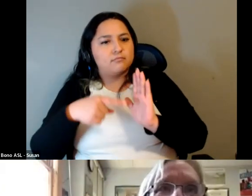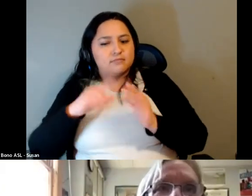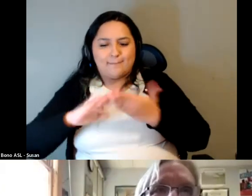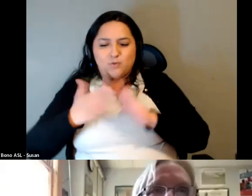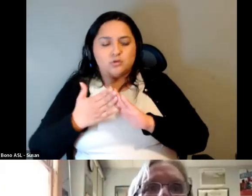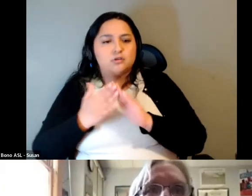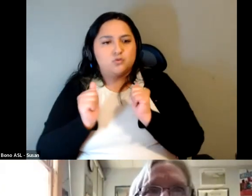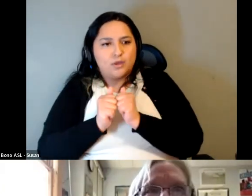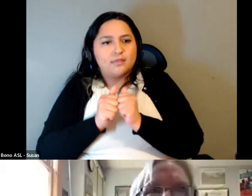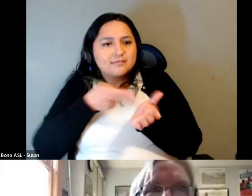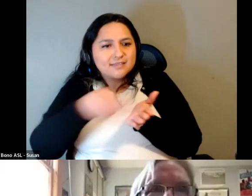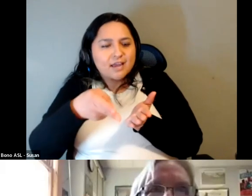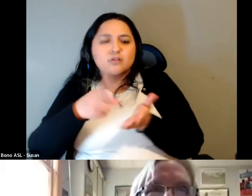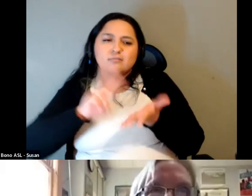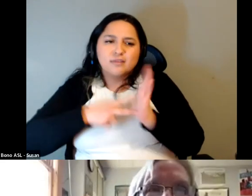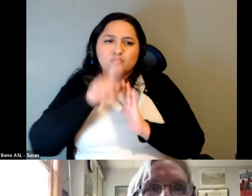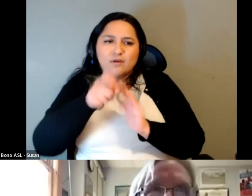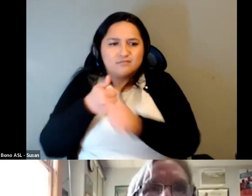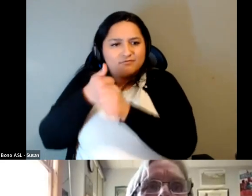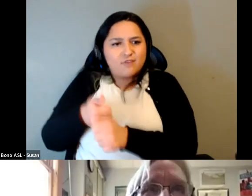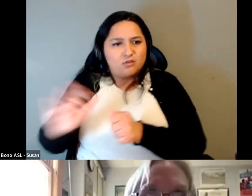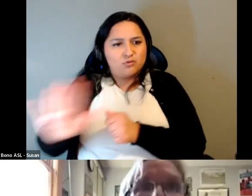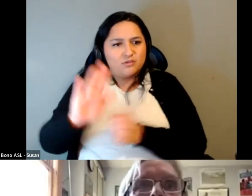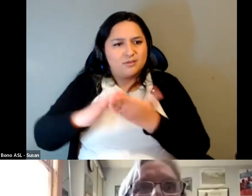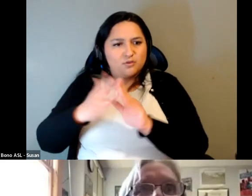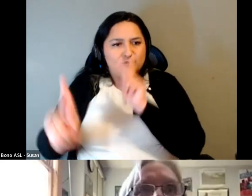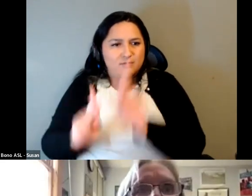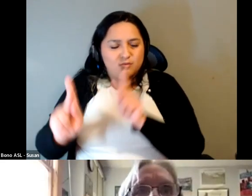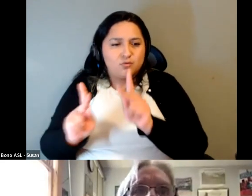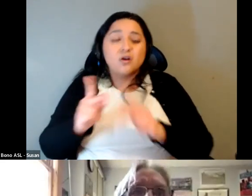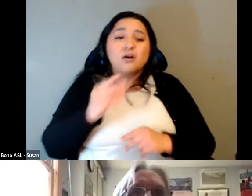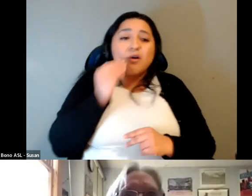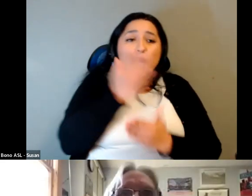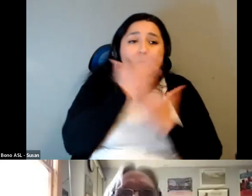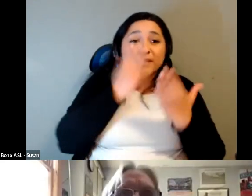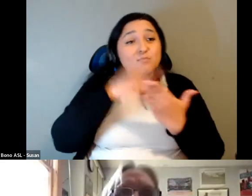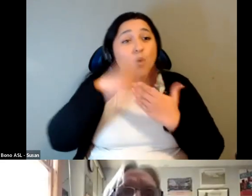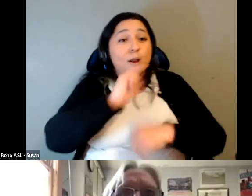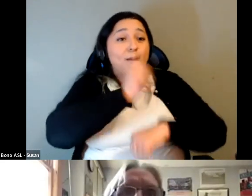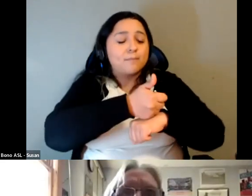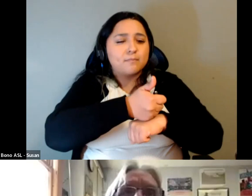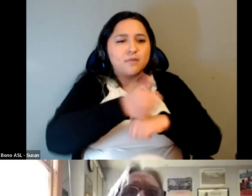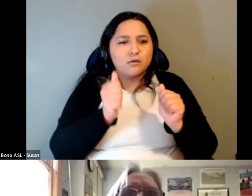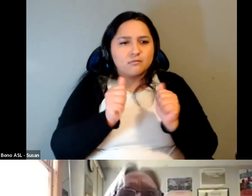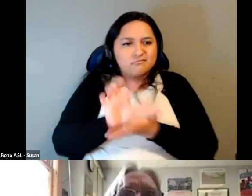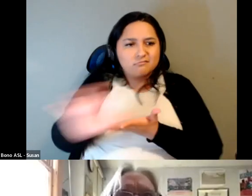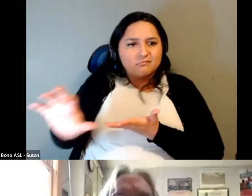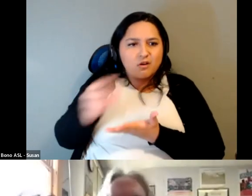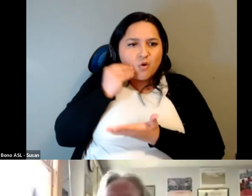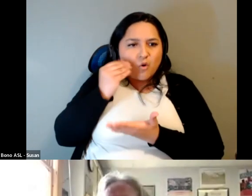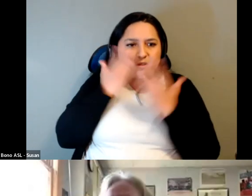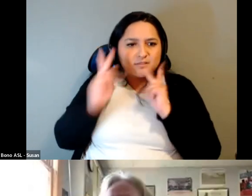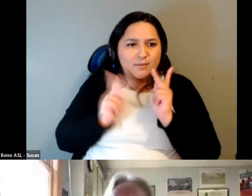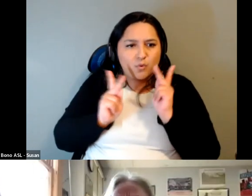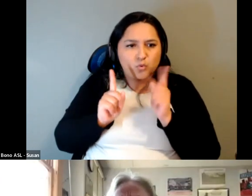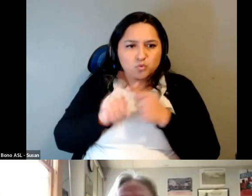of the community. I really wish homeless programs would talk to homeless people, because we could have told you 40 years ago,